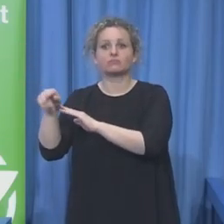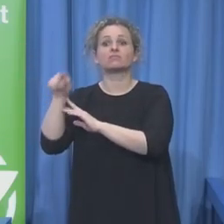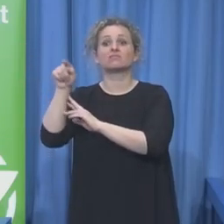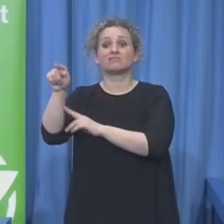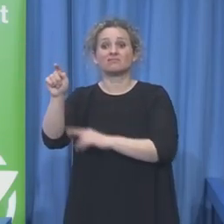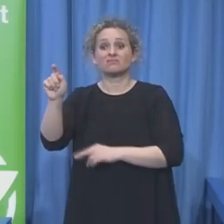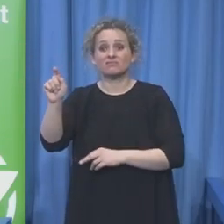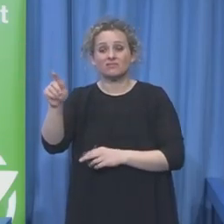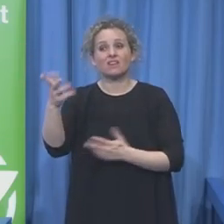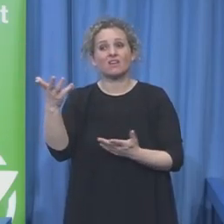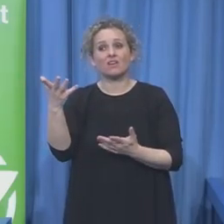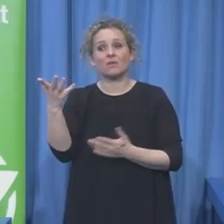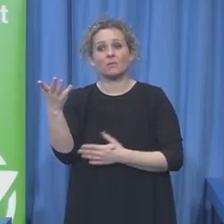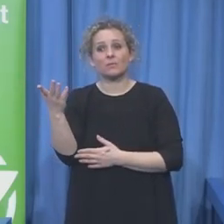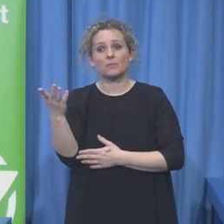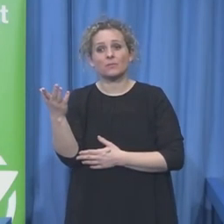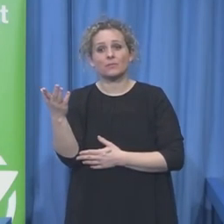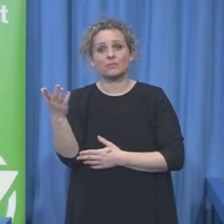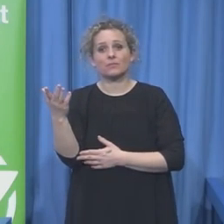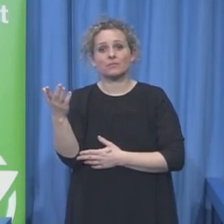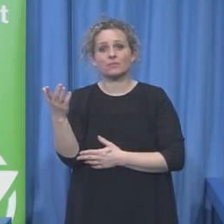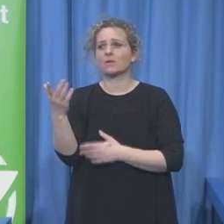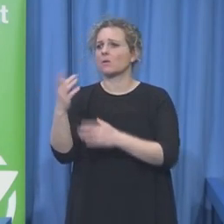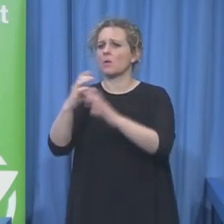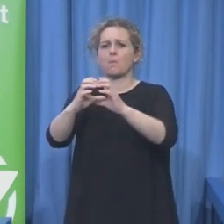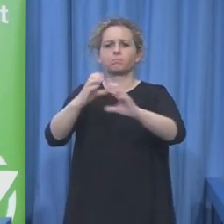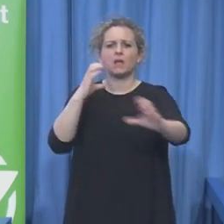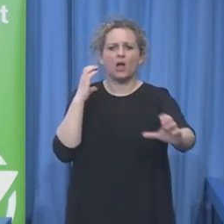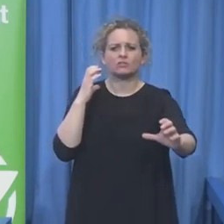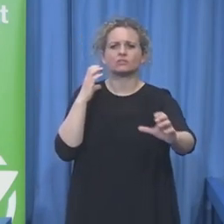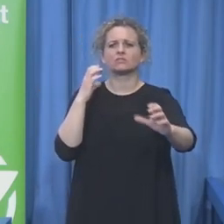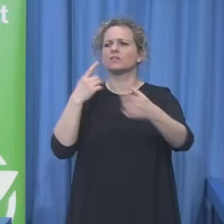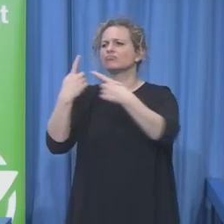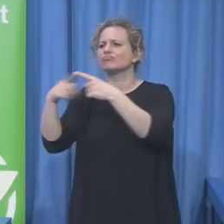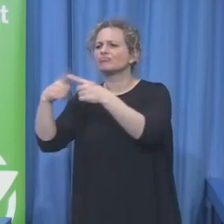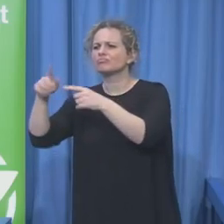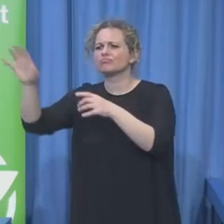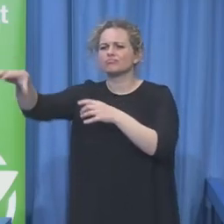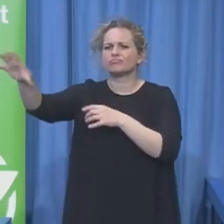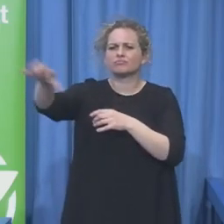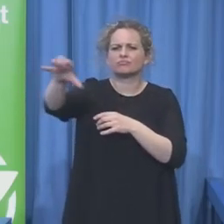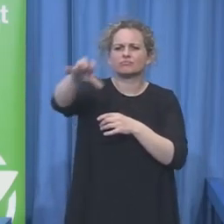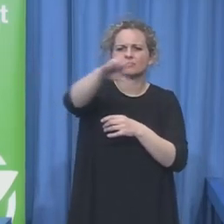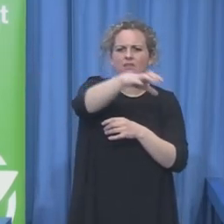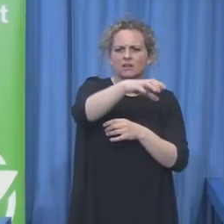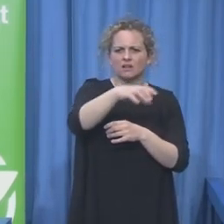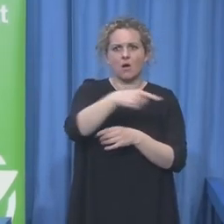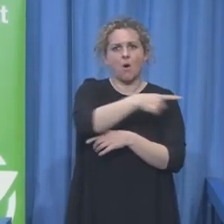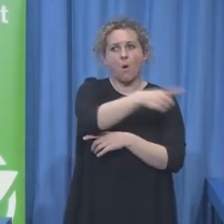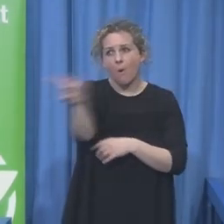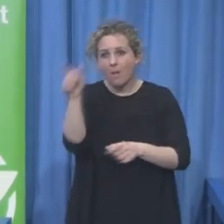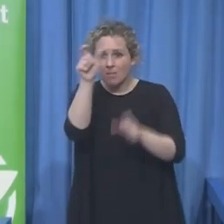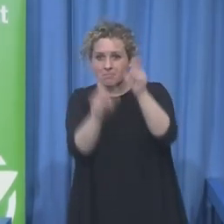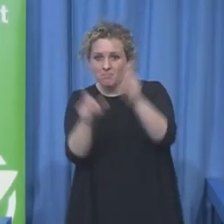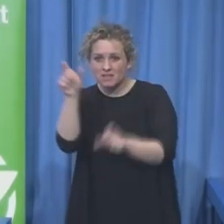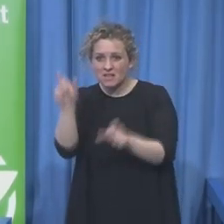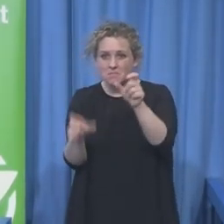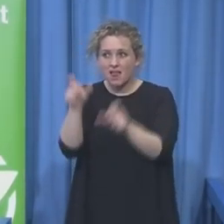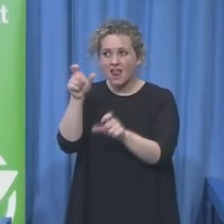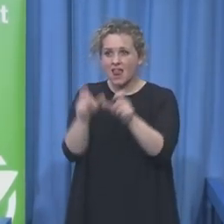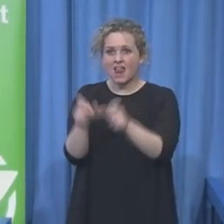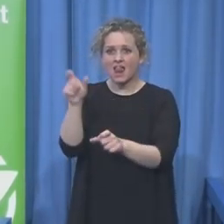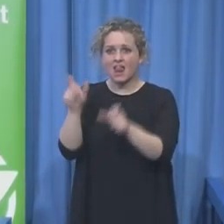very natural way. In this way, we change a lot the perception of people and the community.